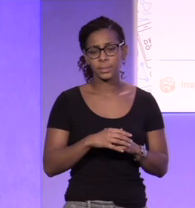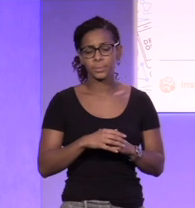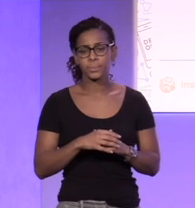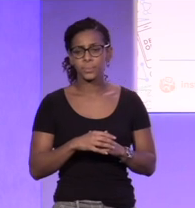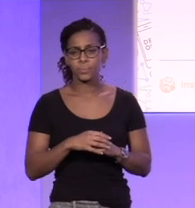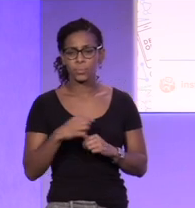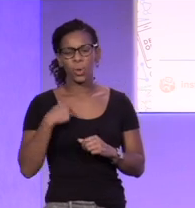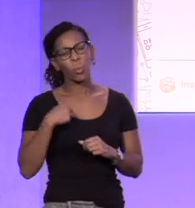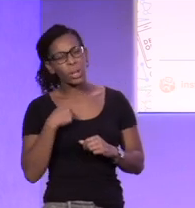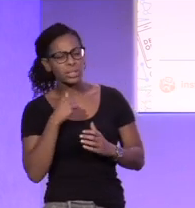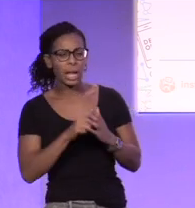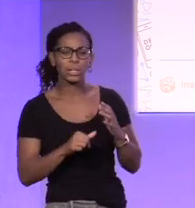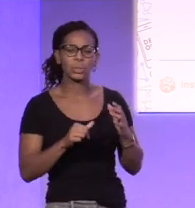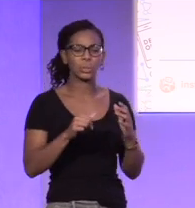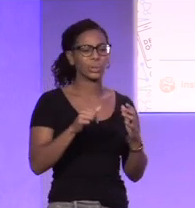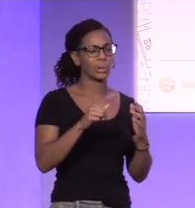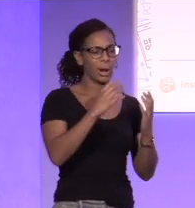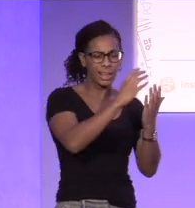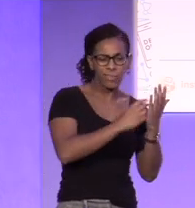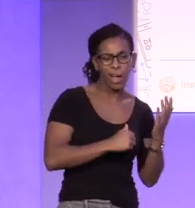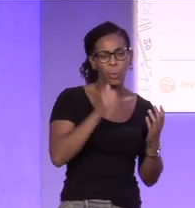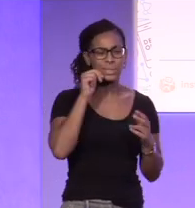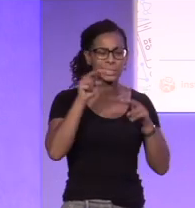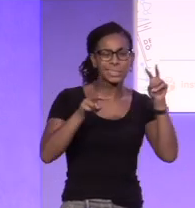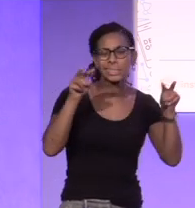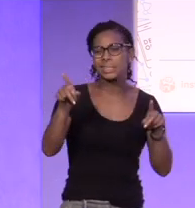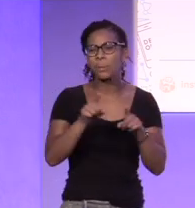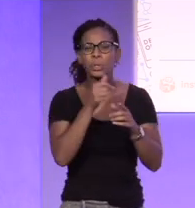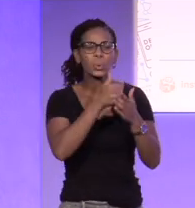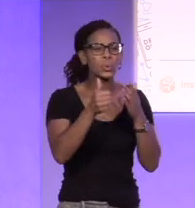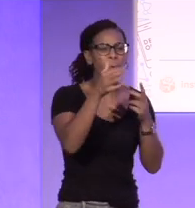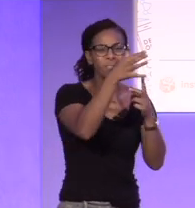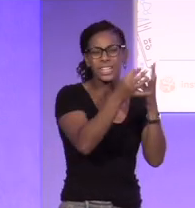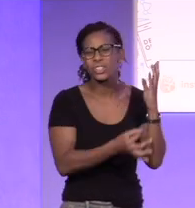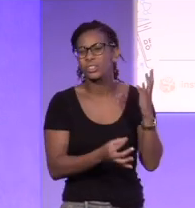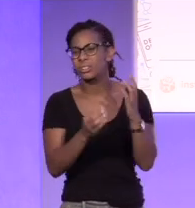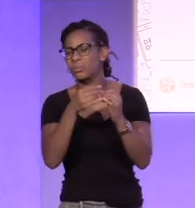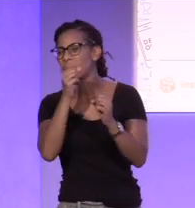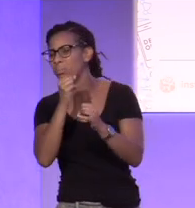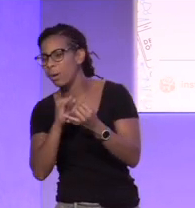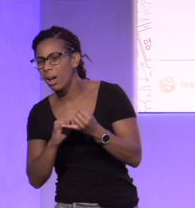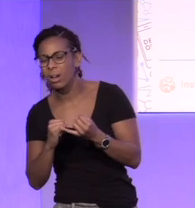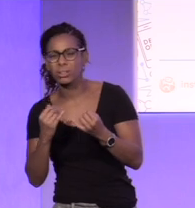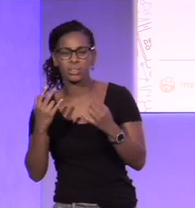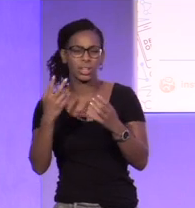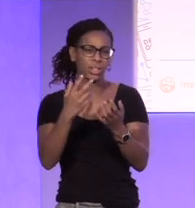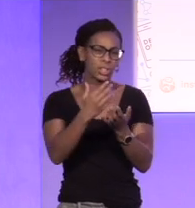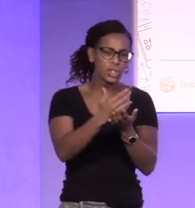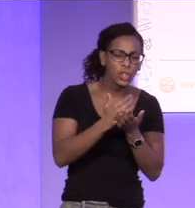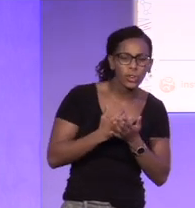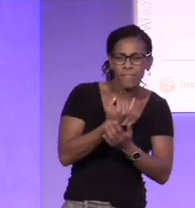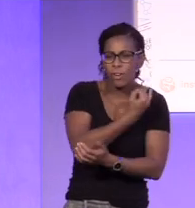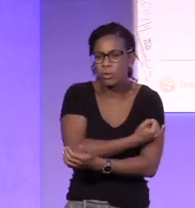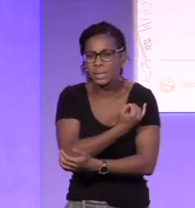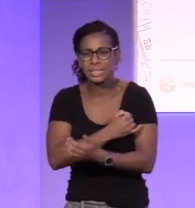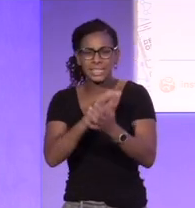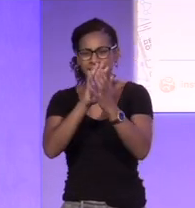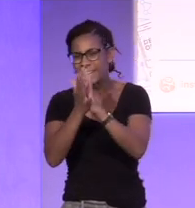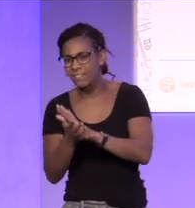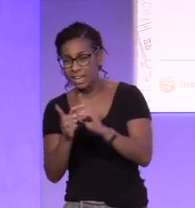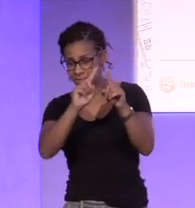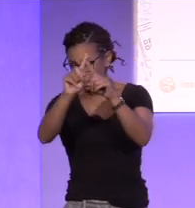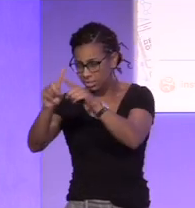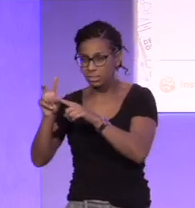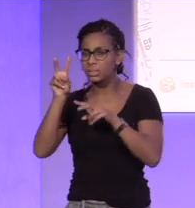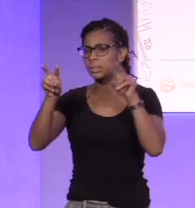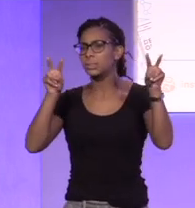usual suspects. We saw features, bugs, incidents, defects, security vulnerabilities. We collected all of these things together. And everything